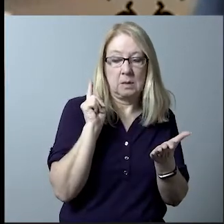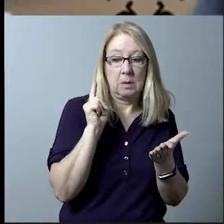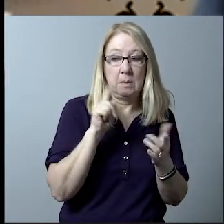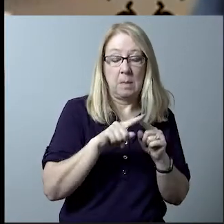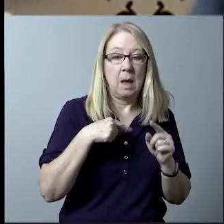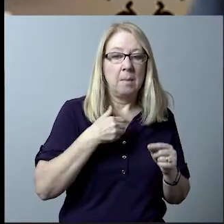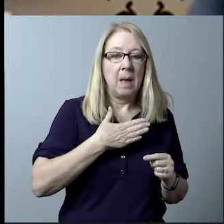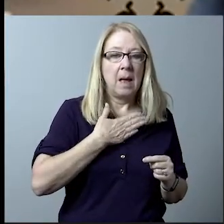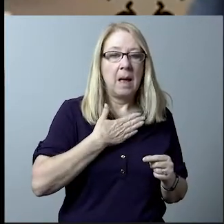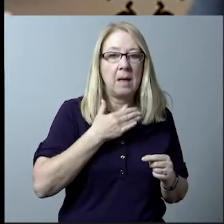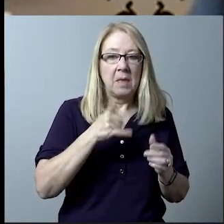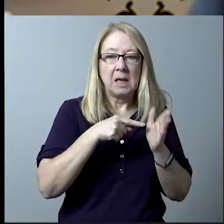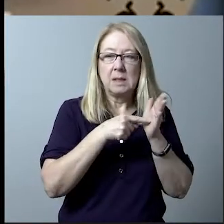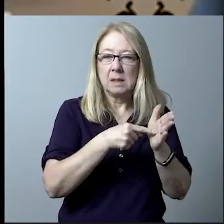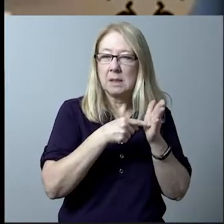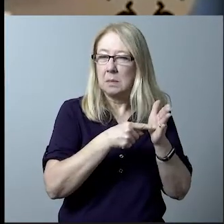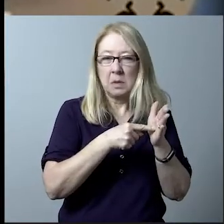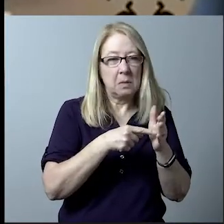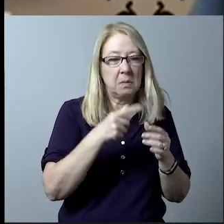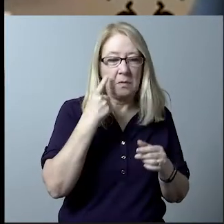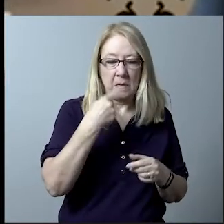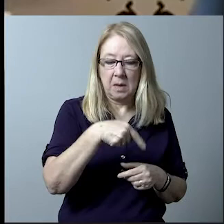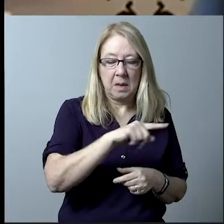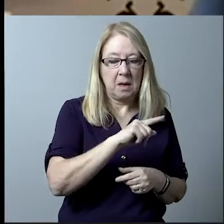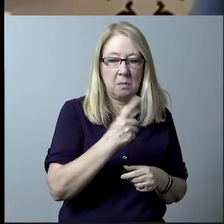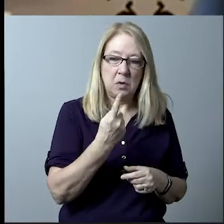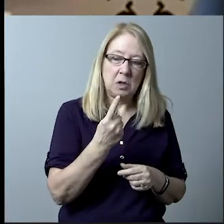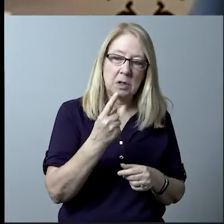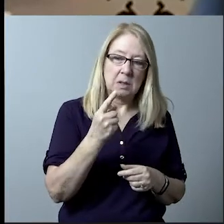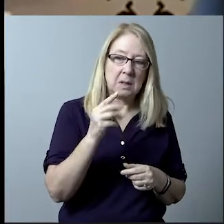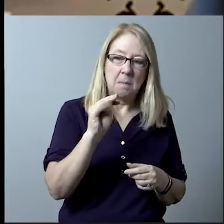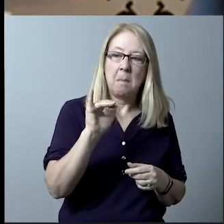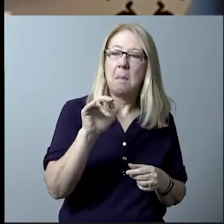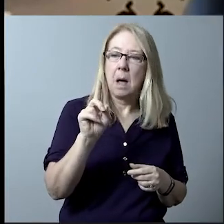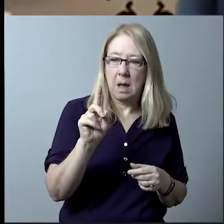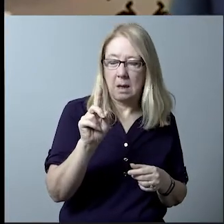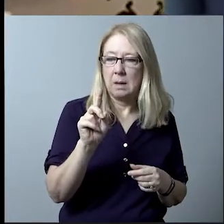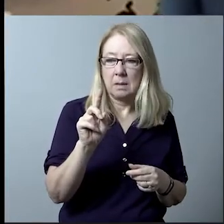week. I'm glad to report that the students are only experiencing